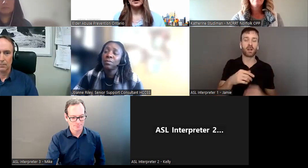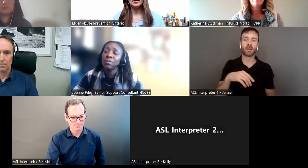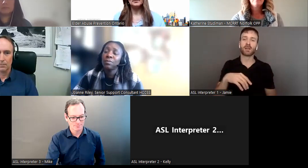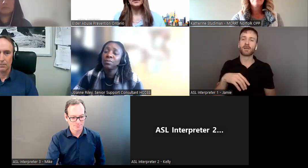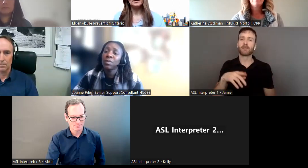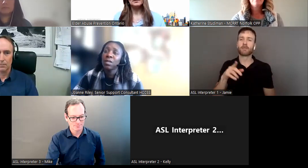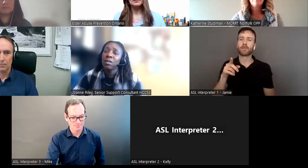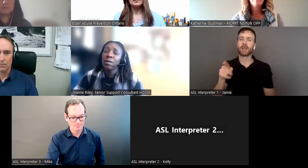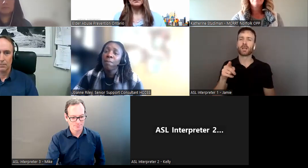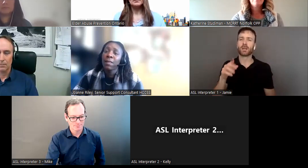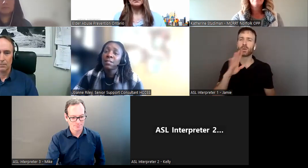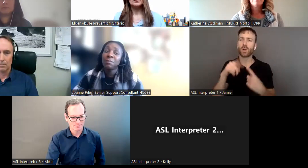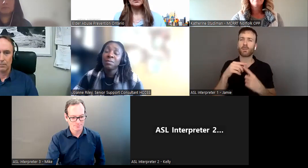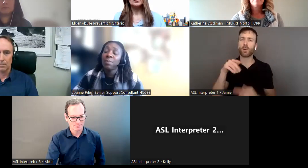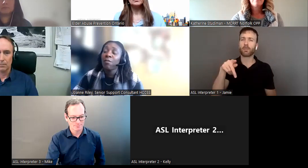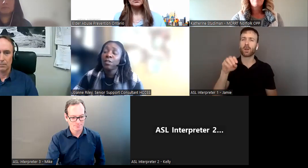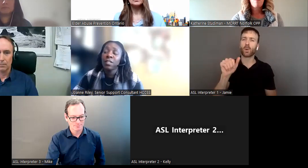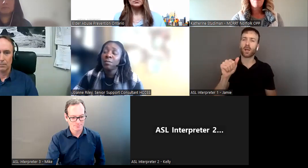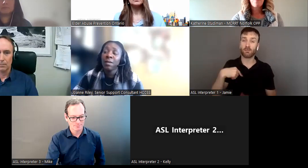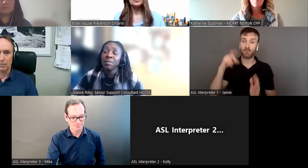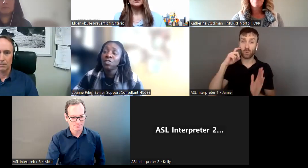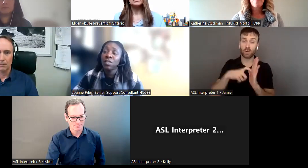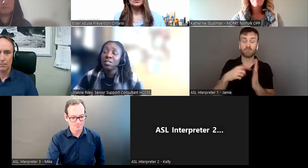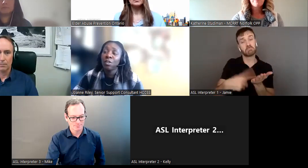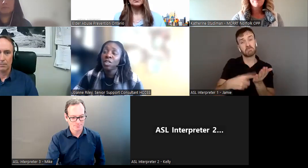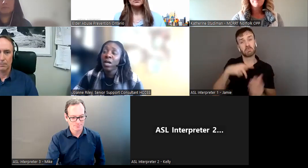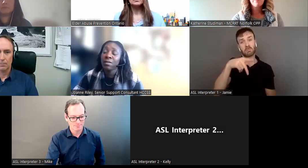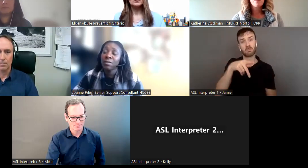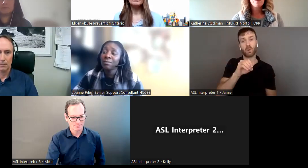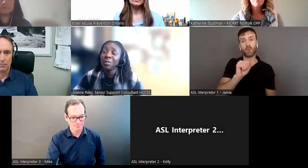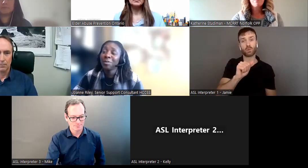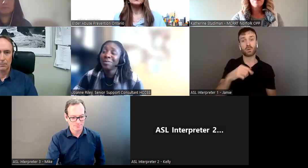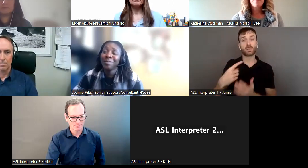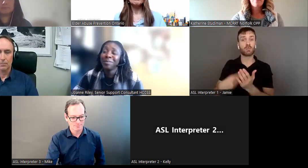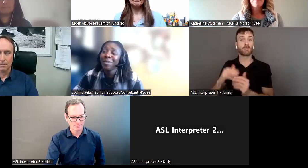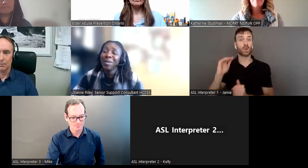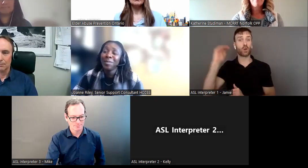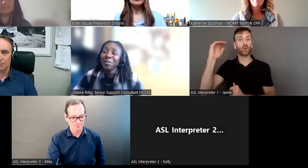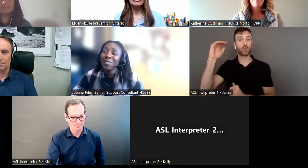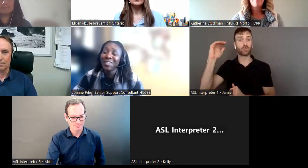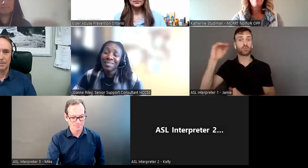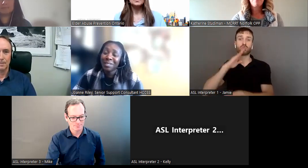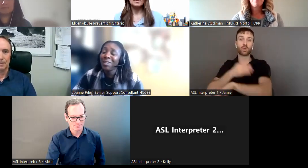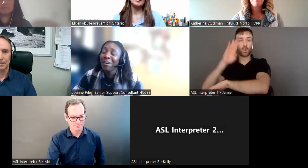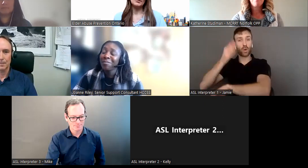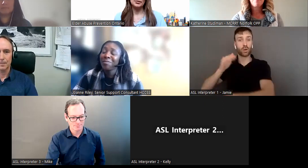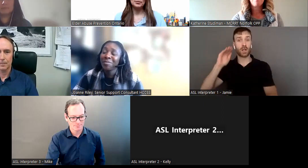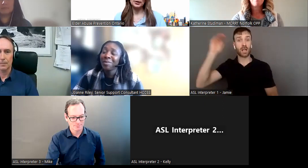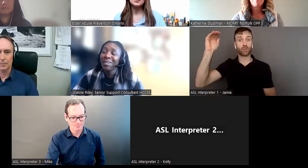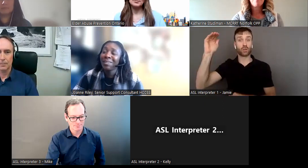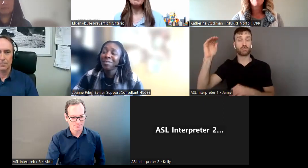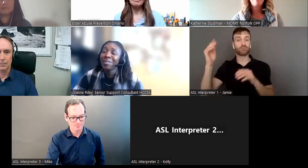about? Sometimes it's power of attorney, sometimes it's just an adult child who's just living off